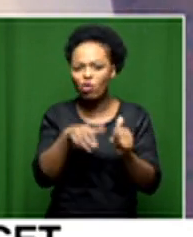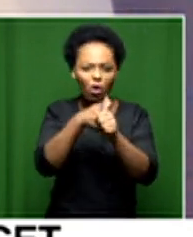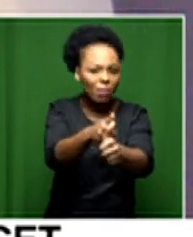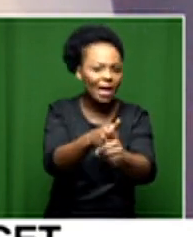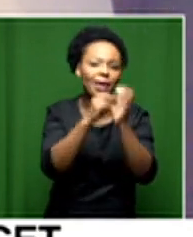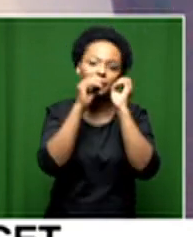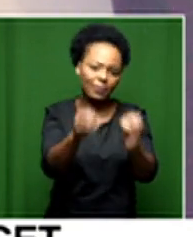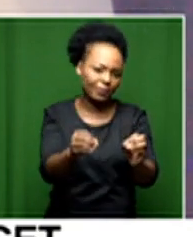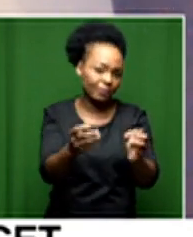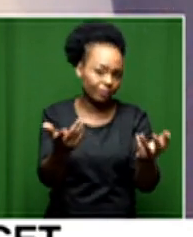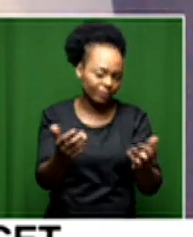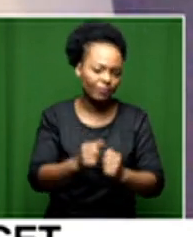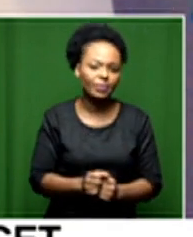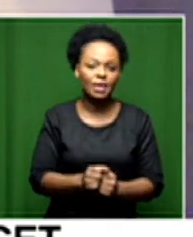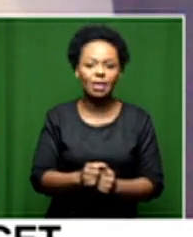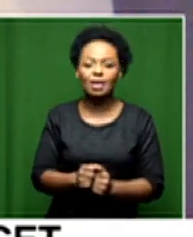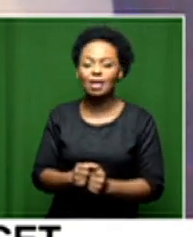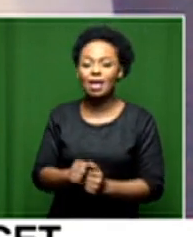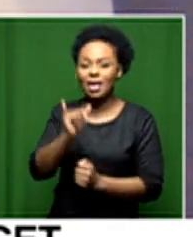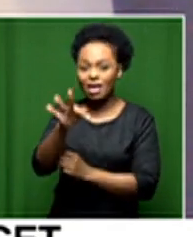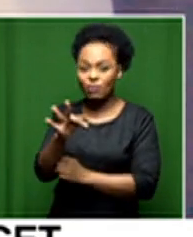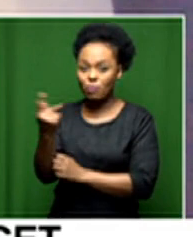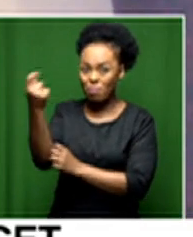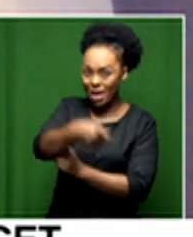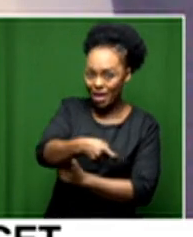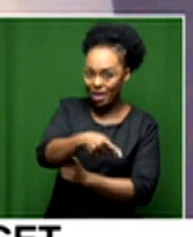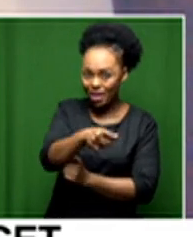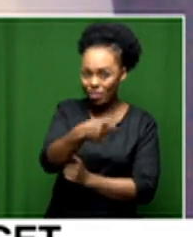complied. Now, if you pay those students